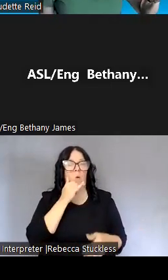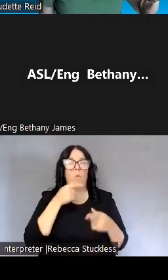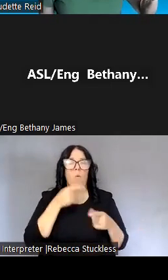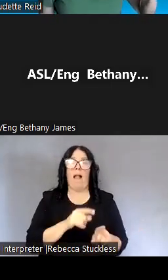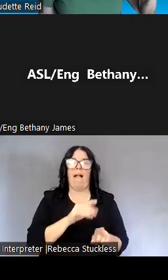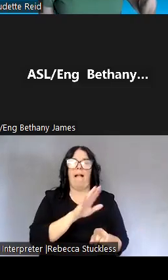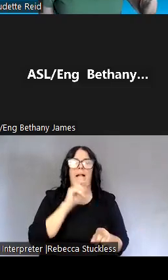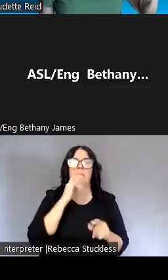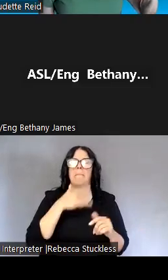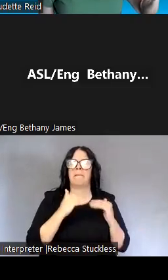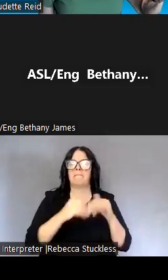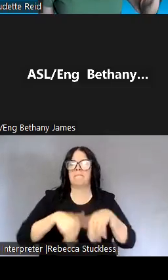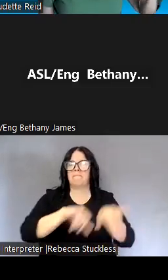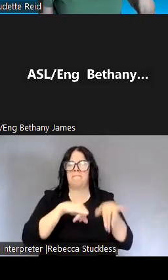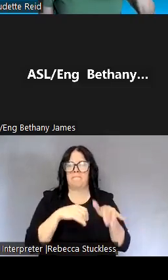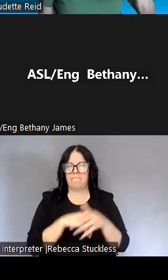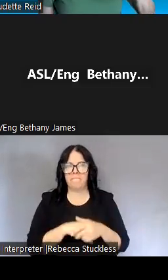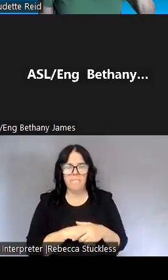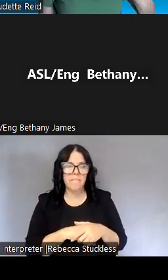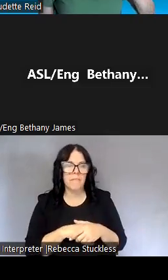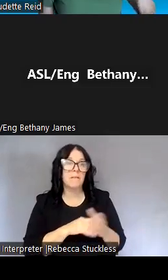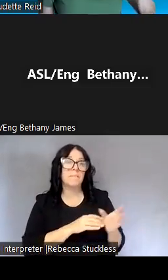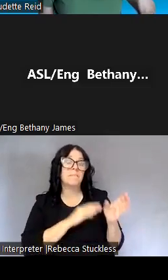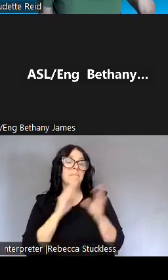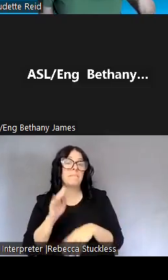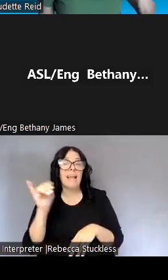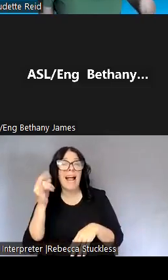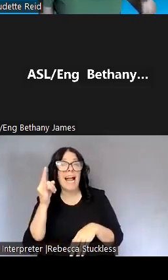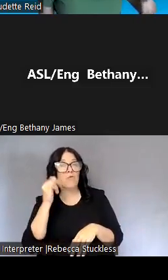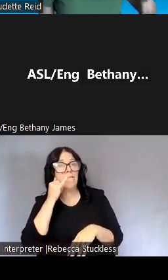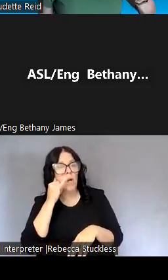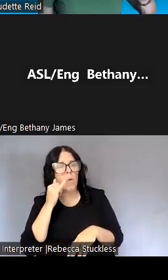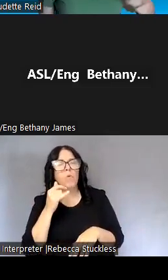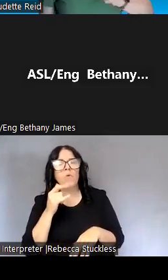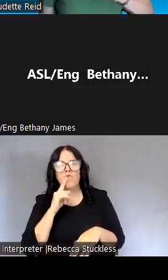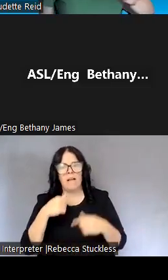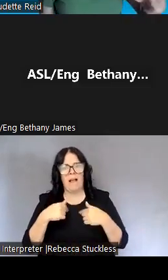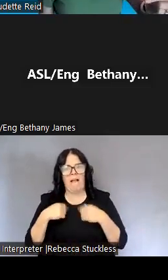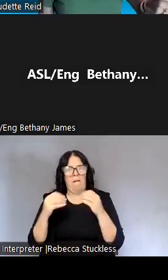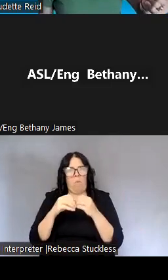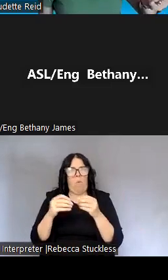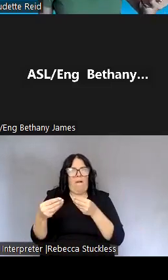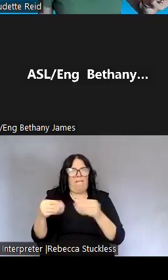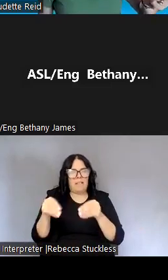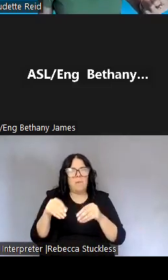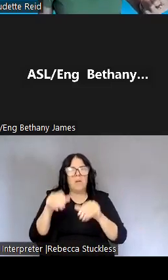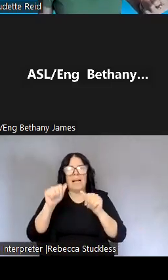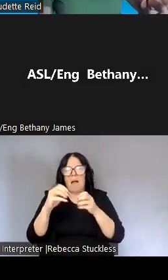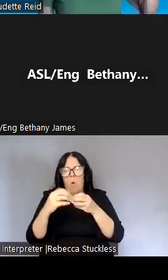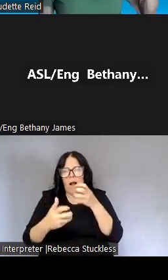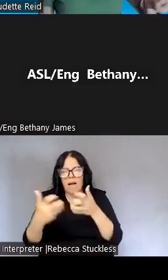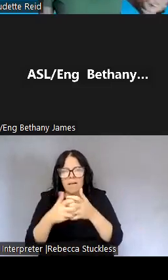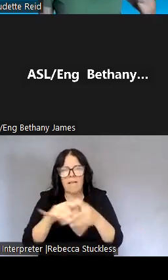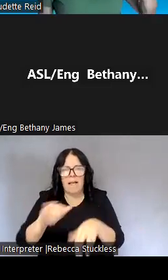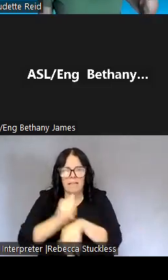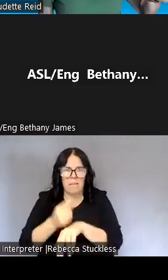Now, with Android phones, there's more customization and flexibility in the way that the phone is set up, and